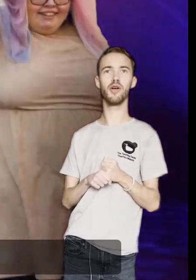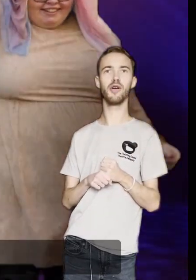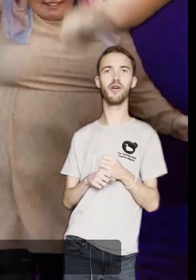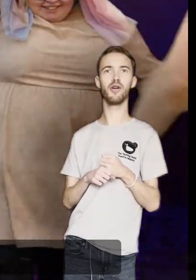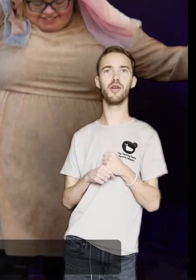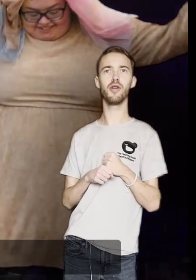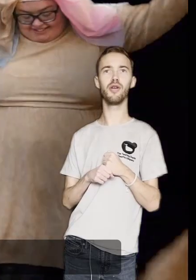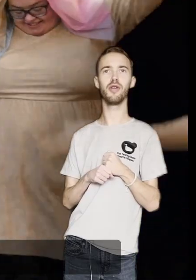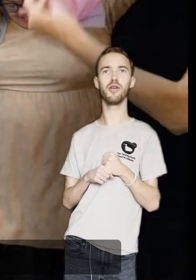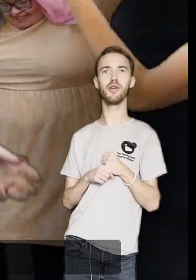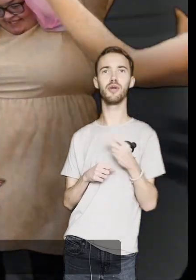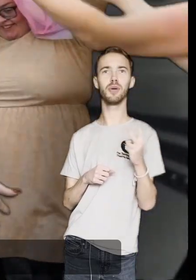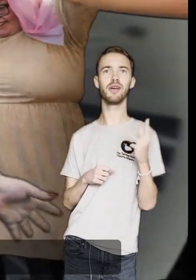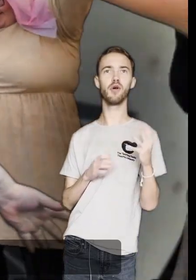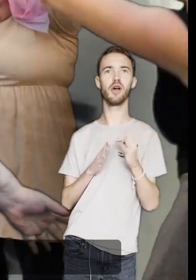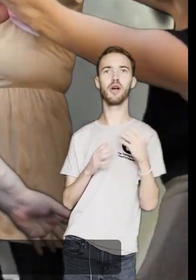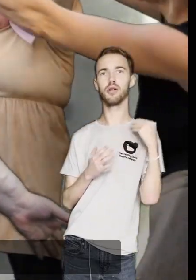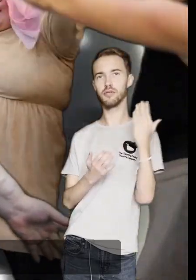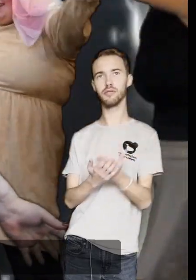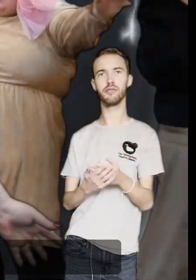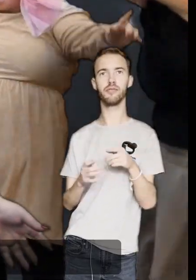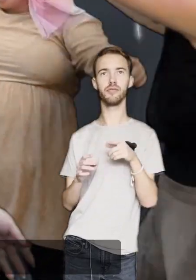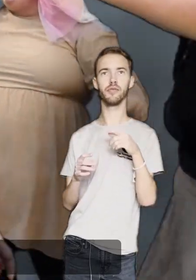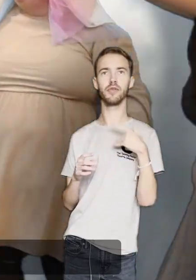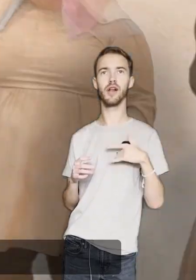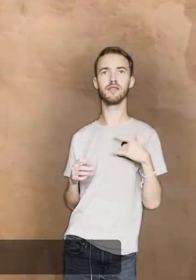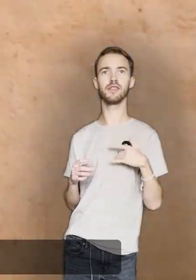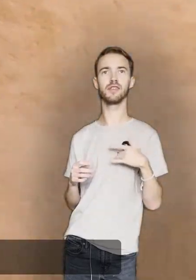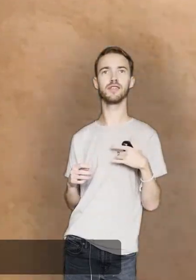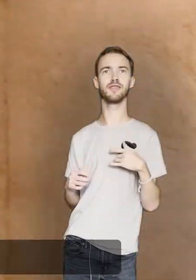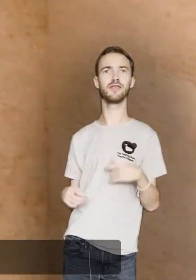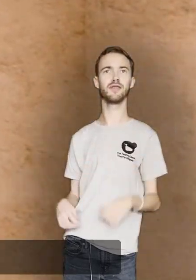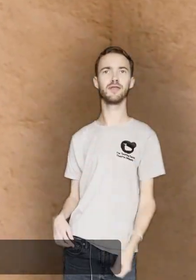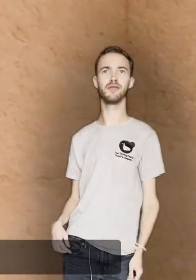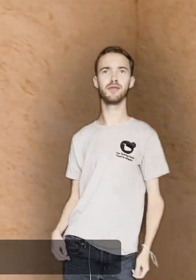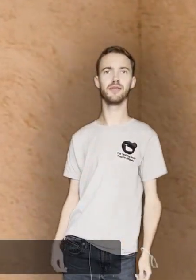Holding on to 24 years worth living.